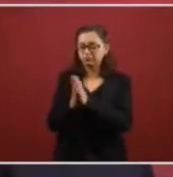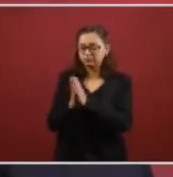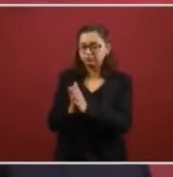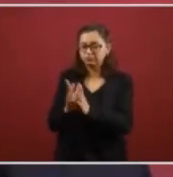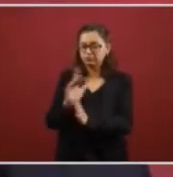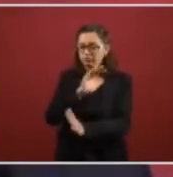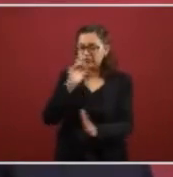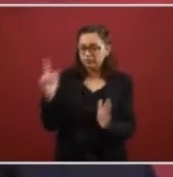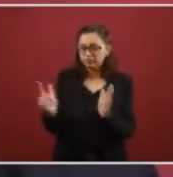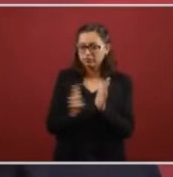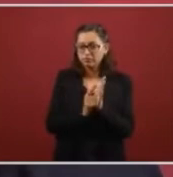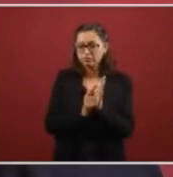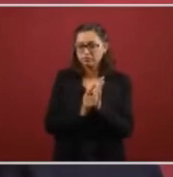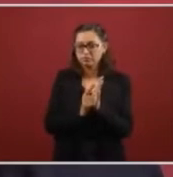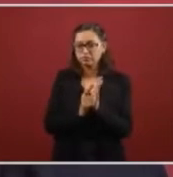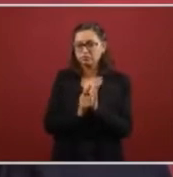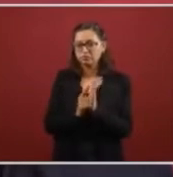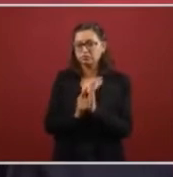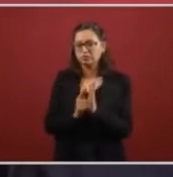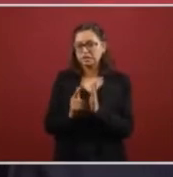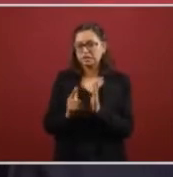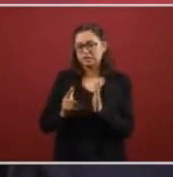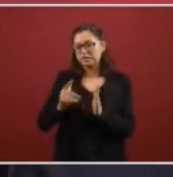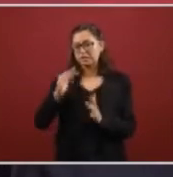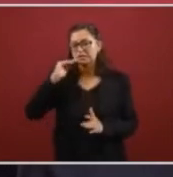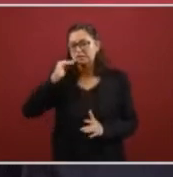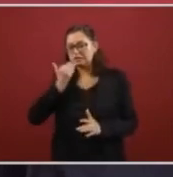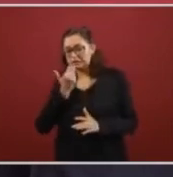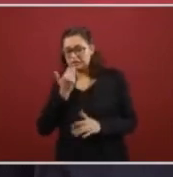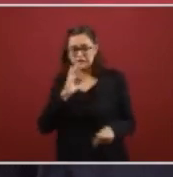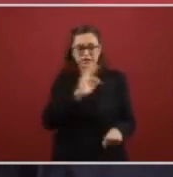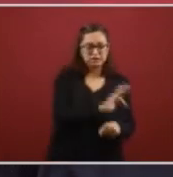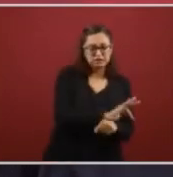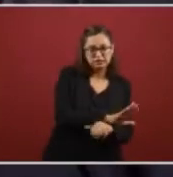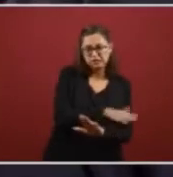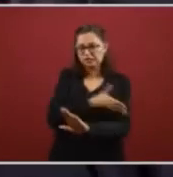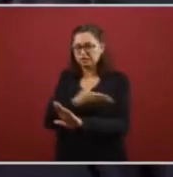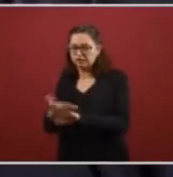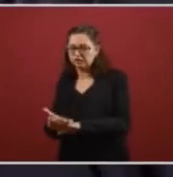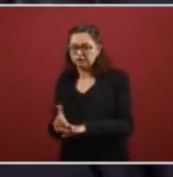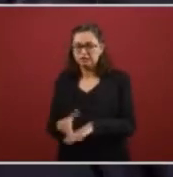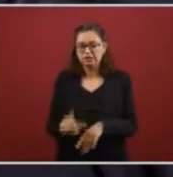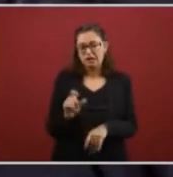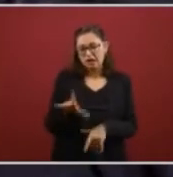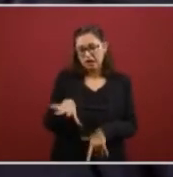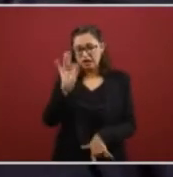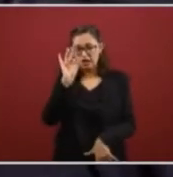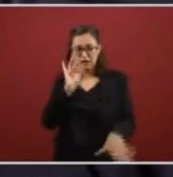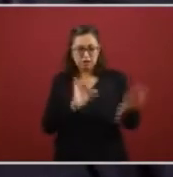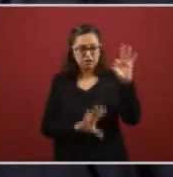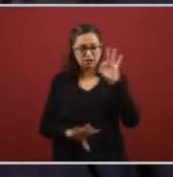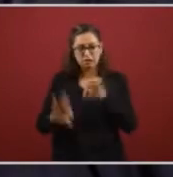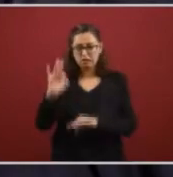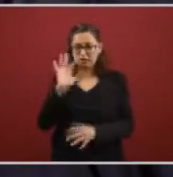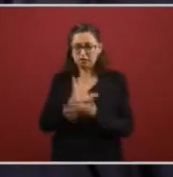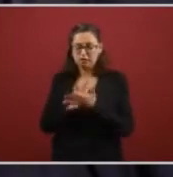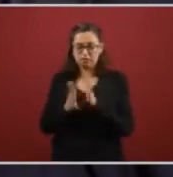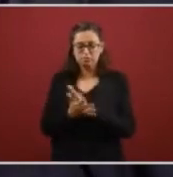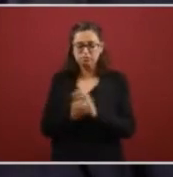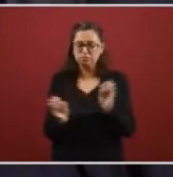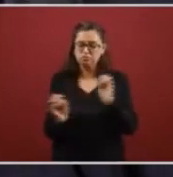that they not apply the law in a fictitious way or selectively.